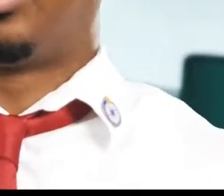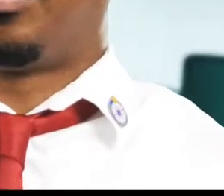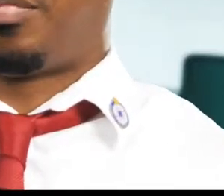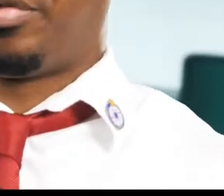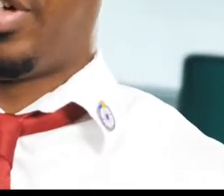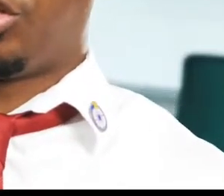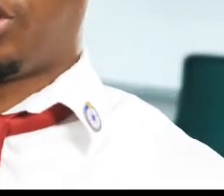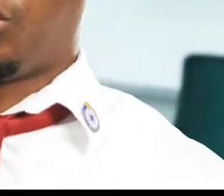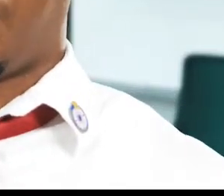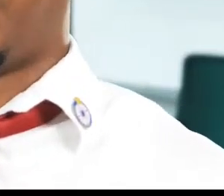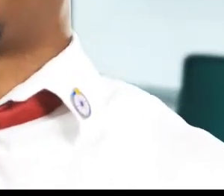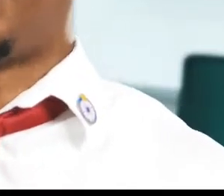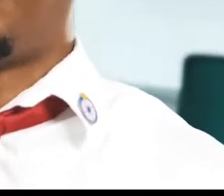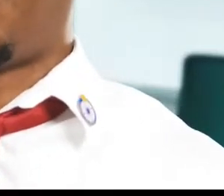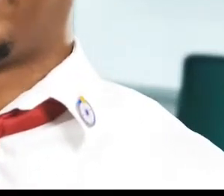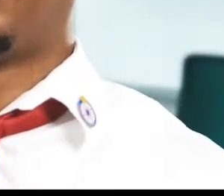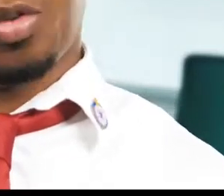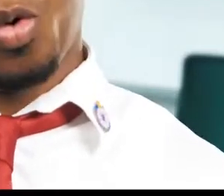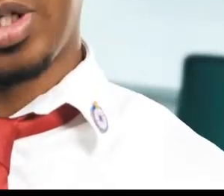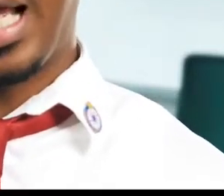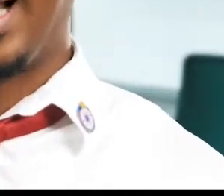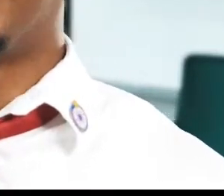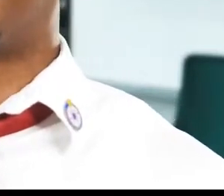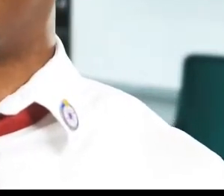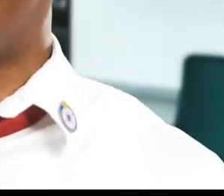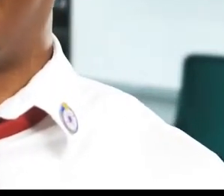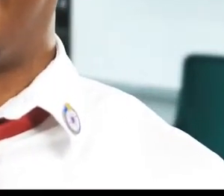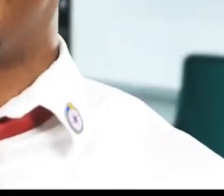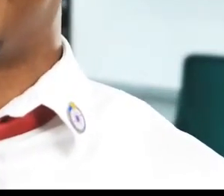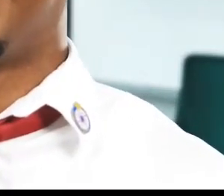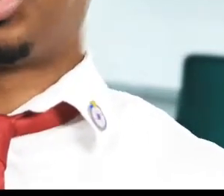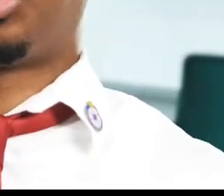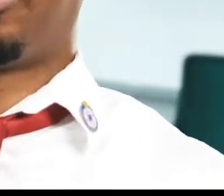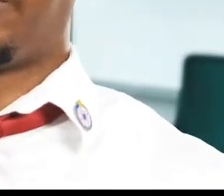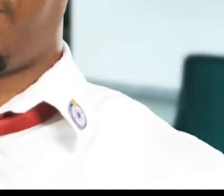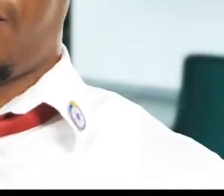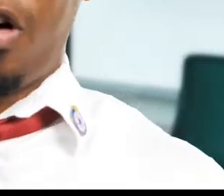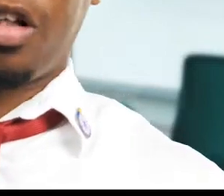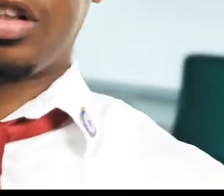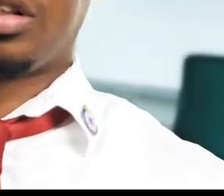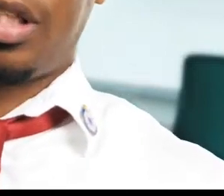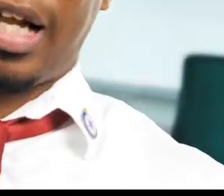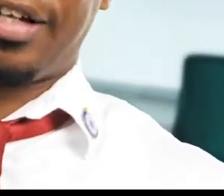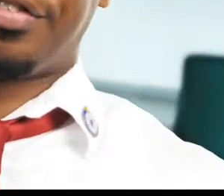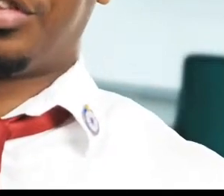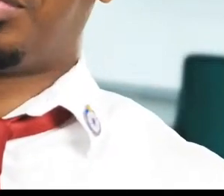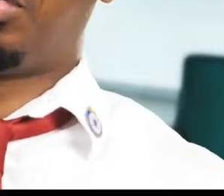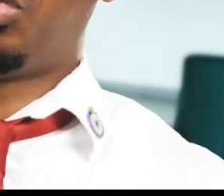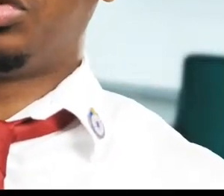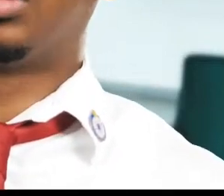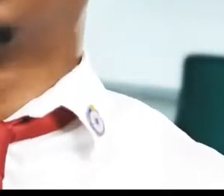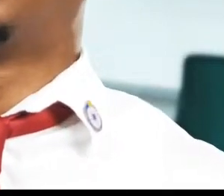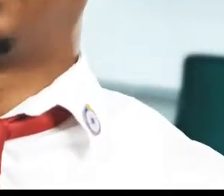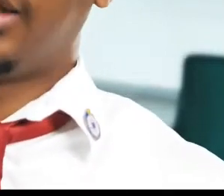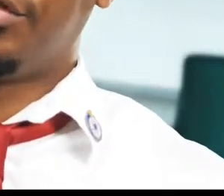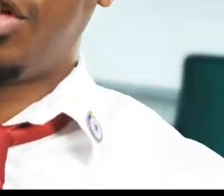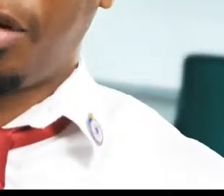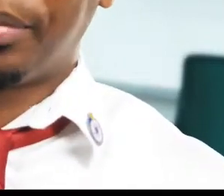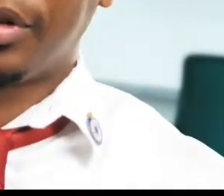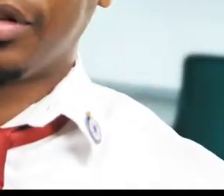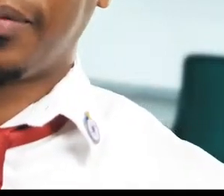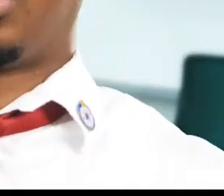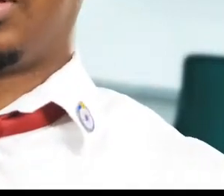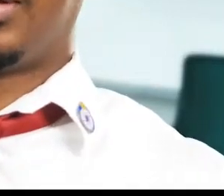In addition, for prevention, we should avoid holding hands, shaking hands, sharing forks, knives, spoons, and